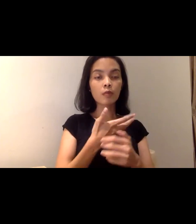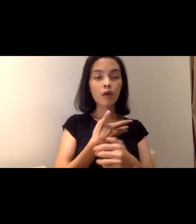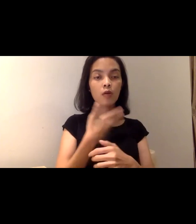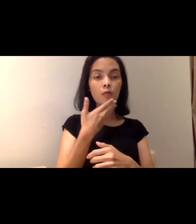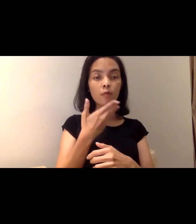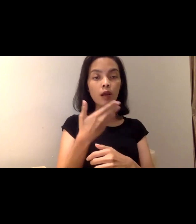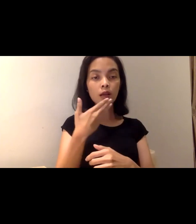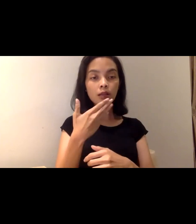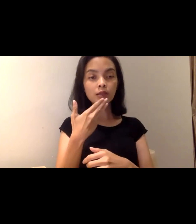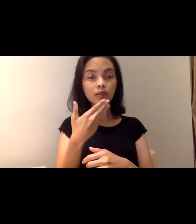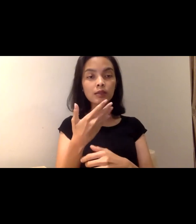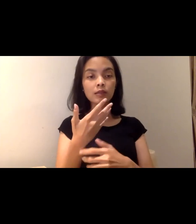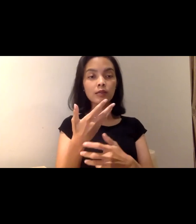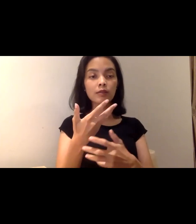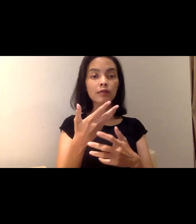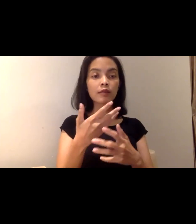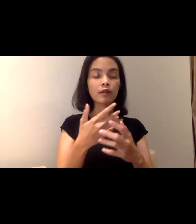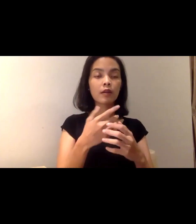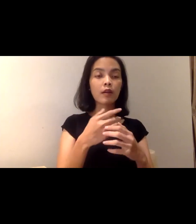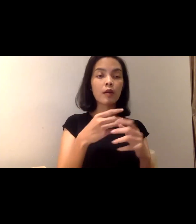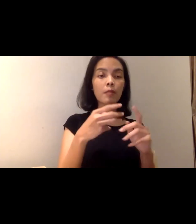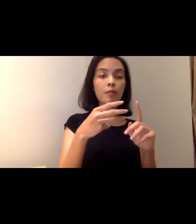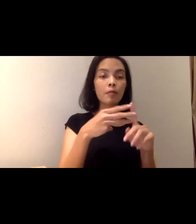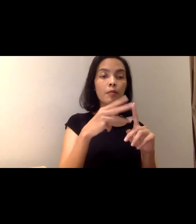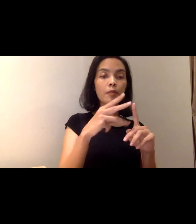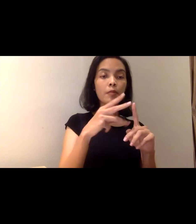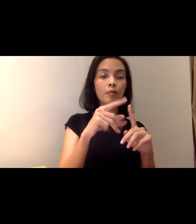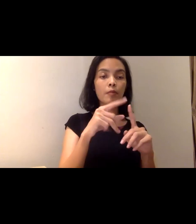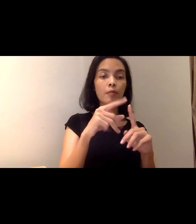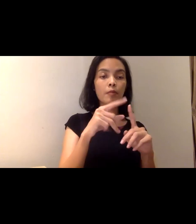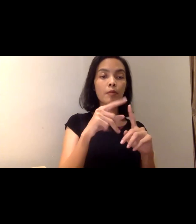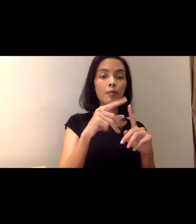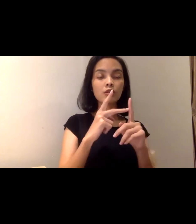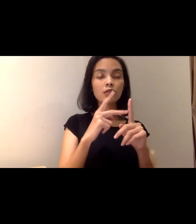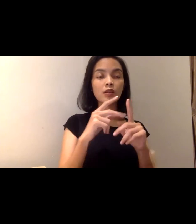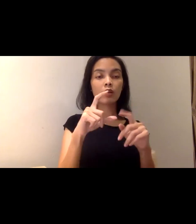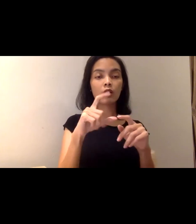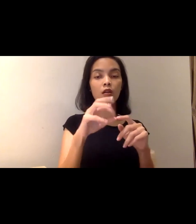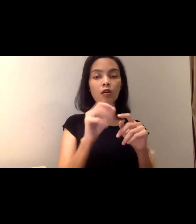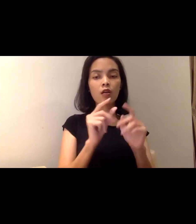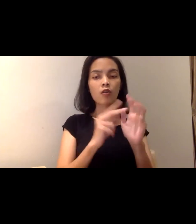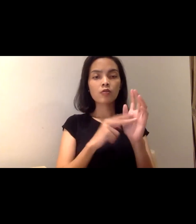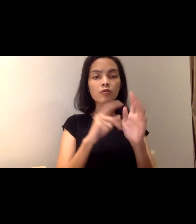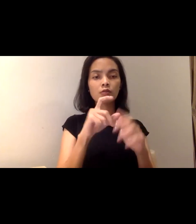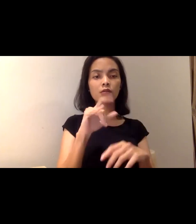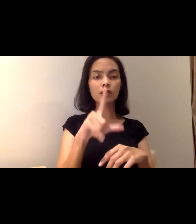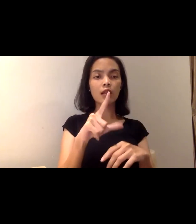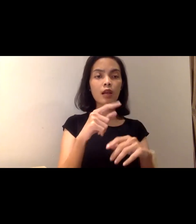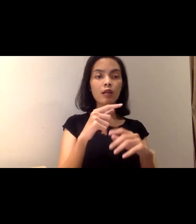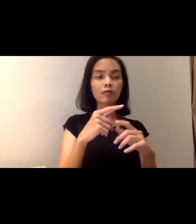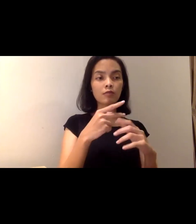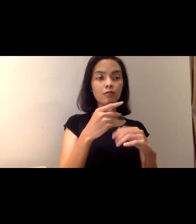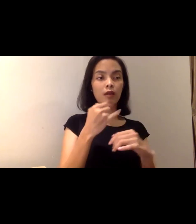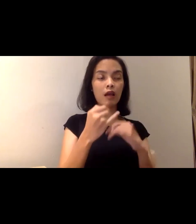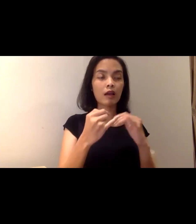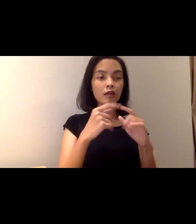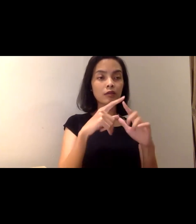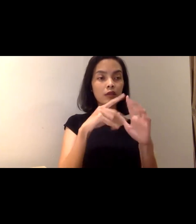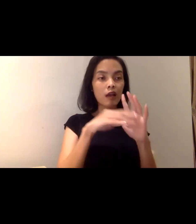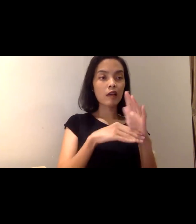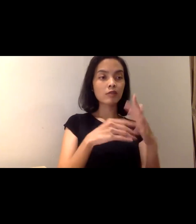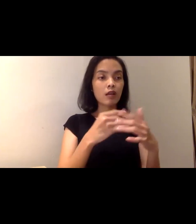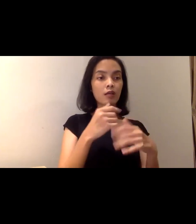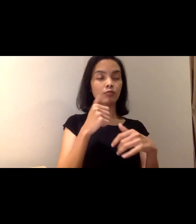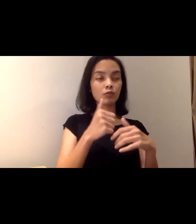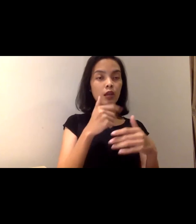BFI Flair, for their contribution on making this talk happen this evening. Okay, now a representative from the